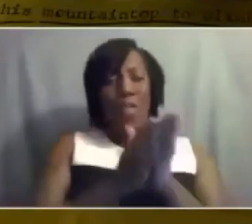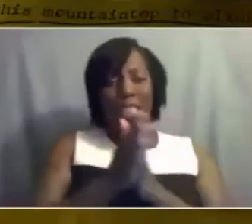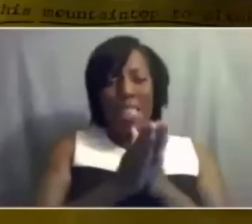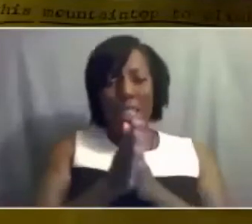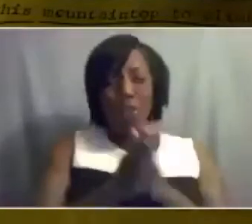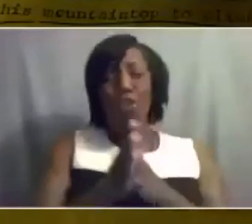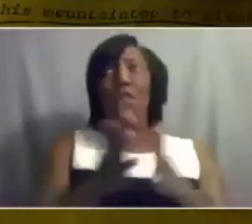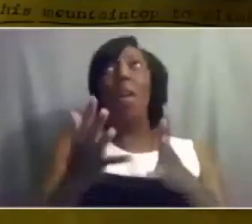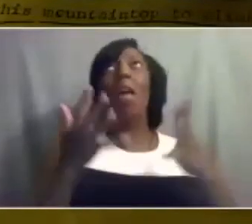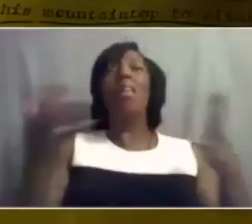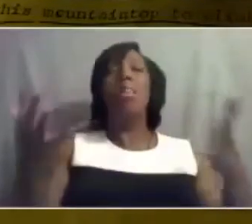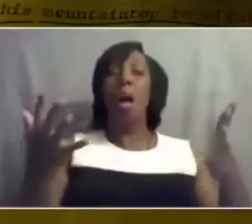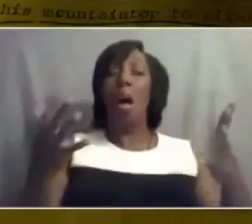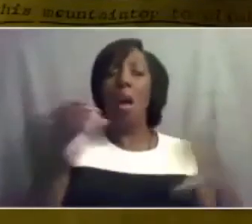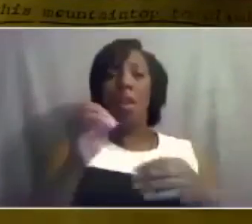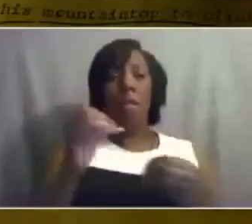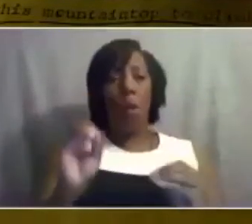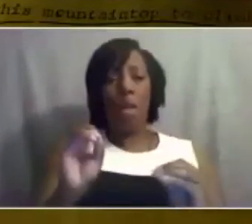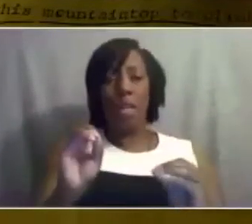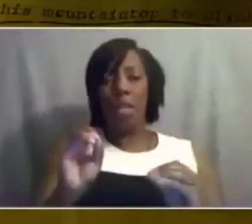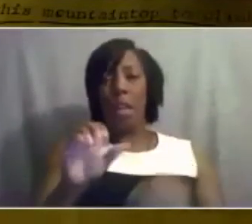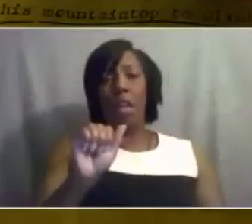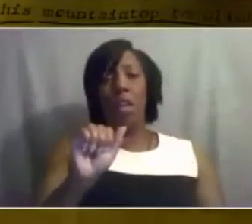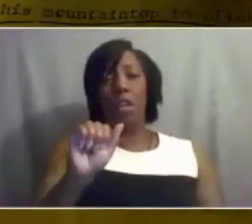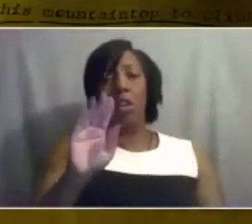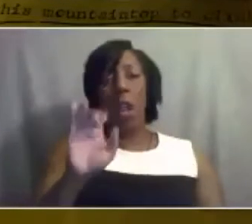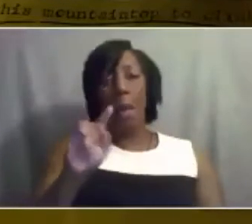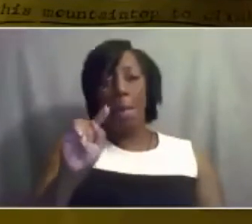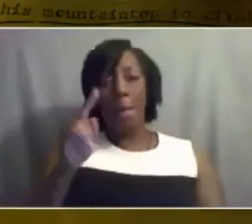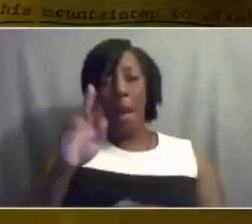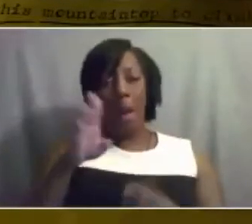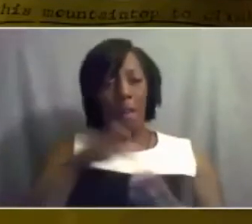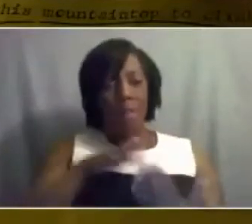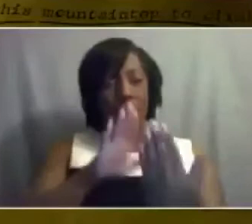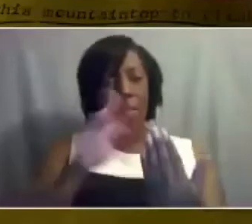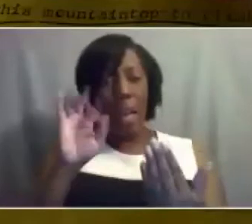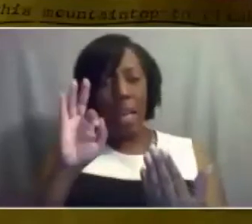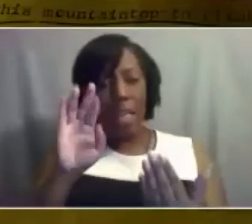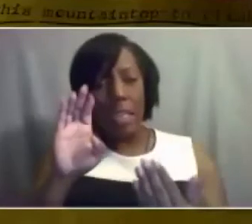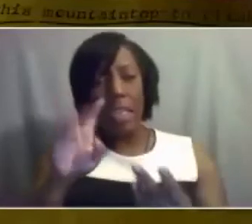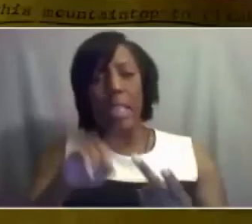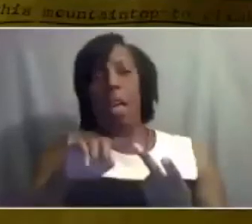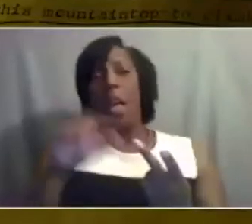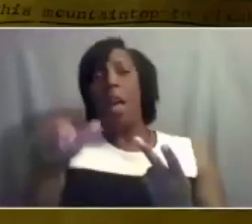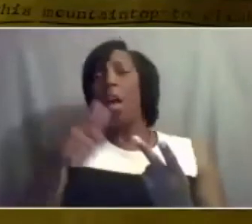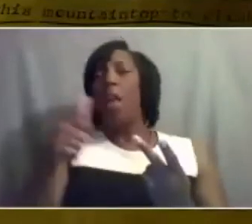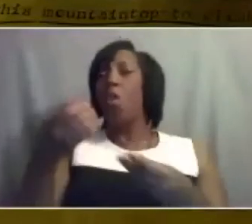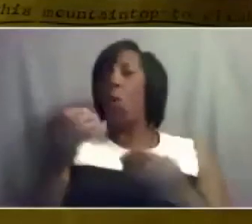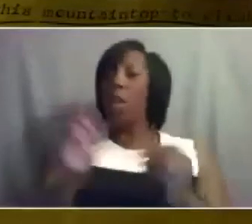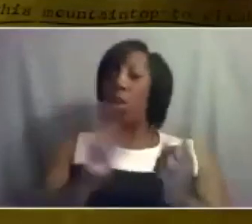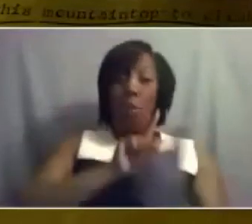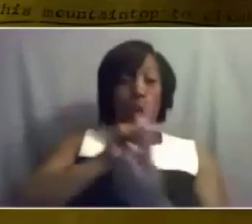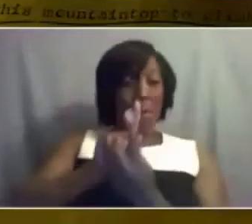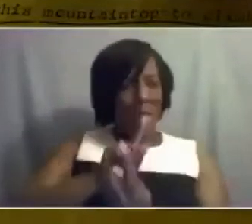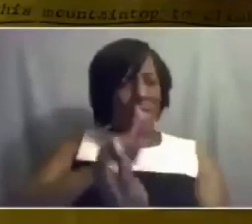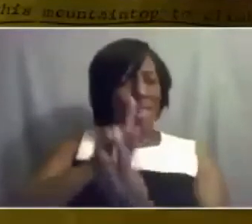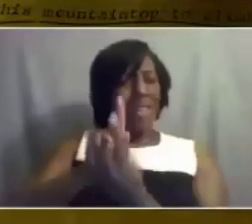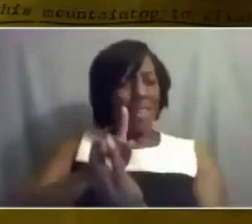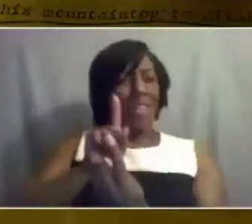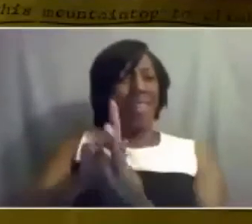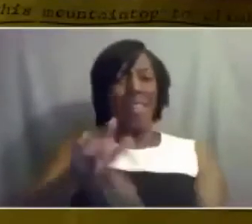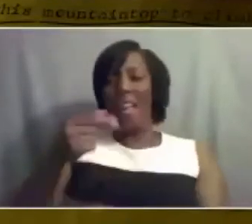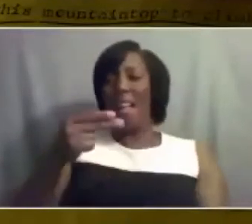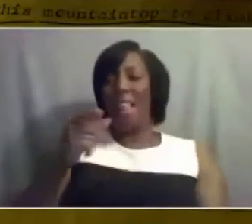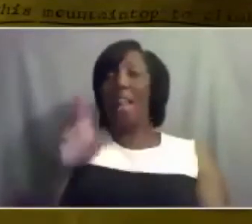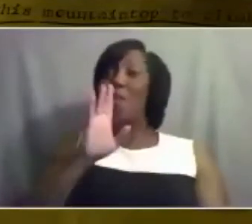About Faces, formerly known as Iraq Veterans Against the War, many other organizations were consistently meeting at Highlander to talk about the legacy of the Poor